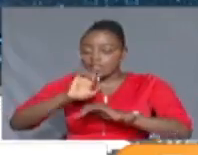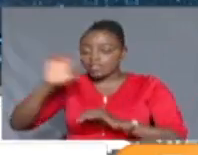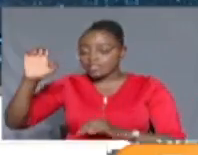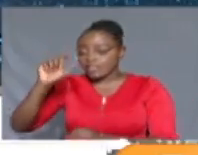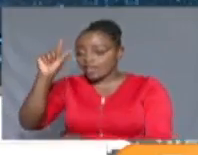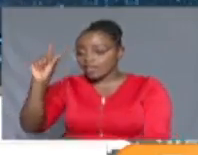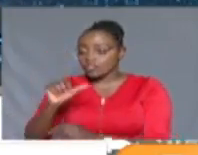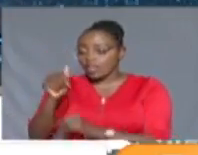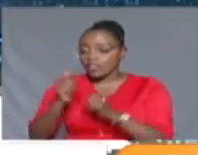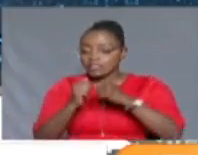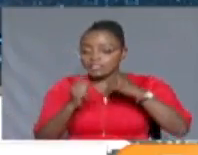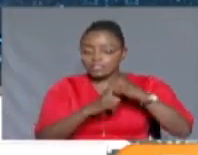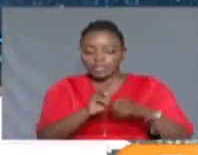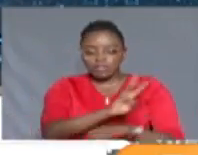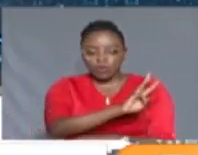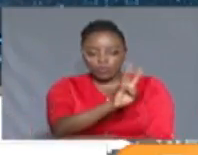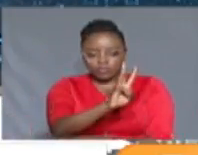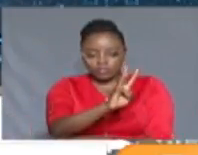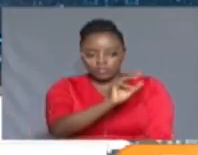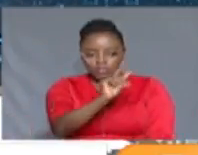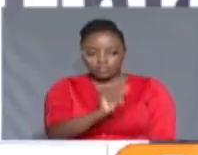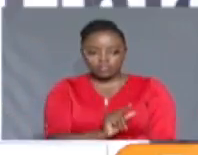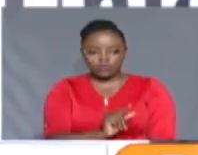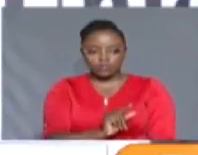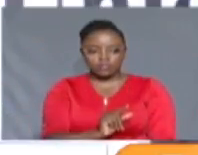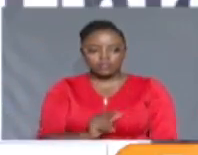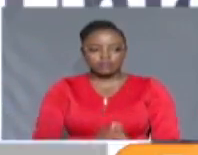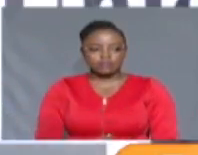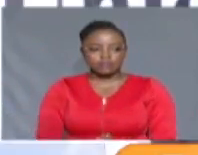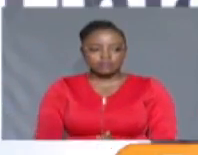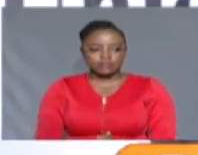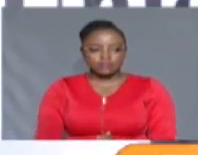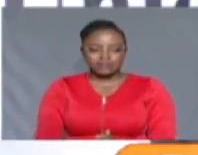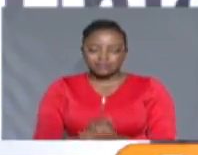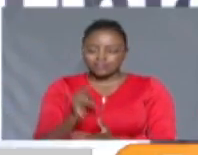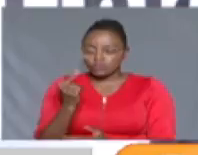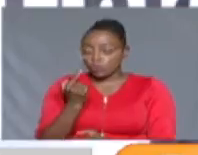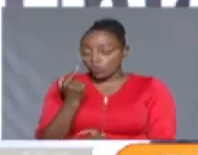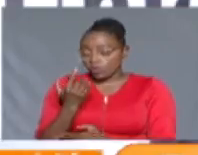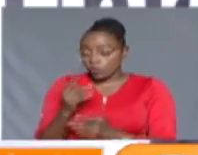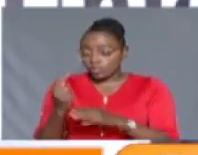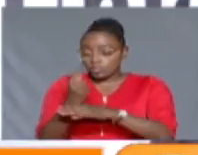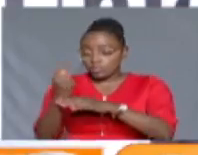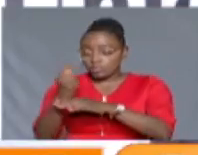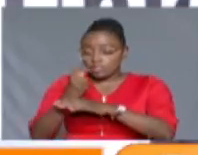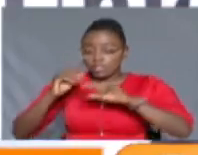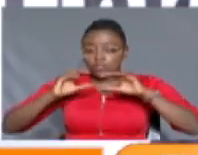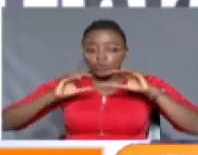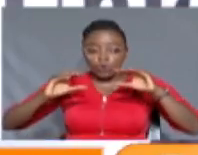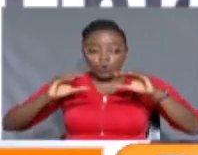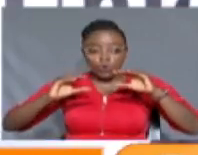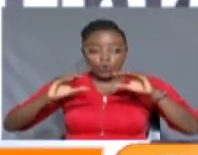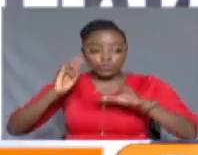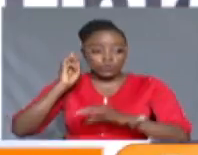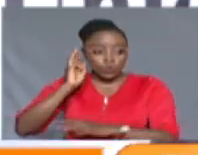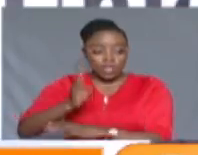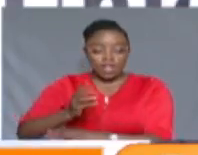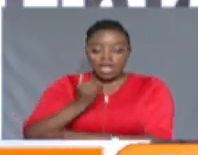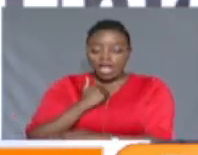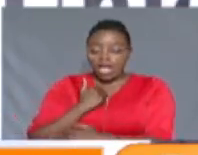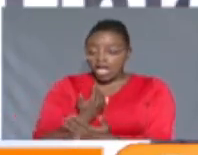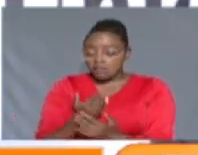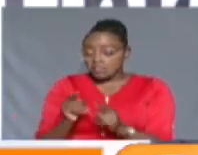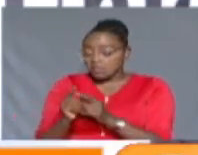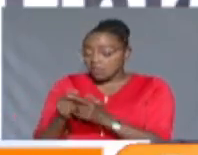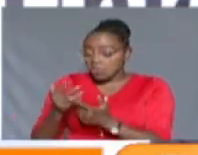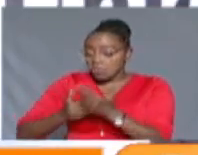another 16 in the western region. So the model is just that we will train the coaches. We're not going to have contact